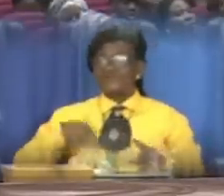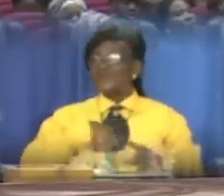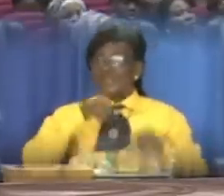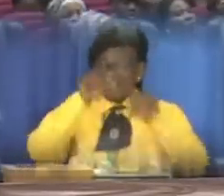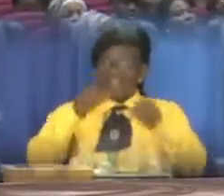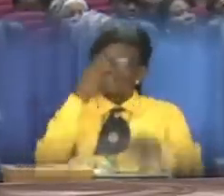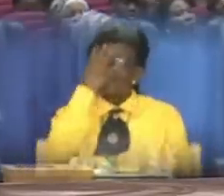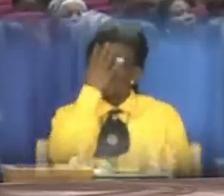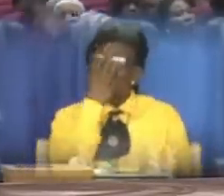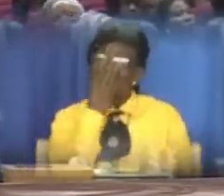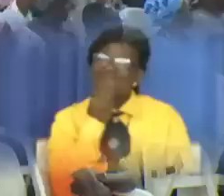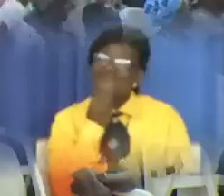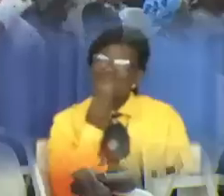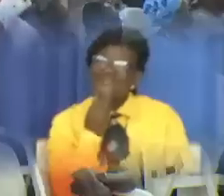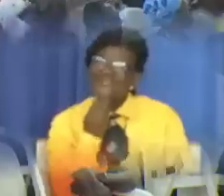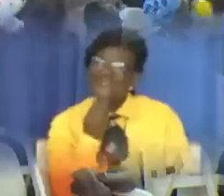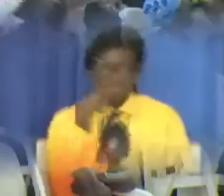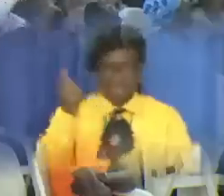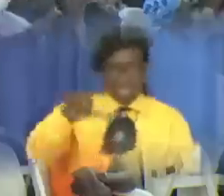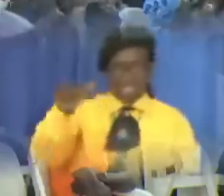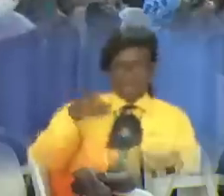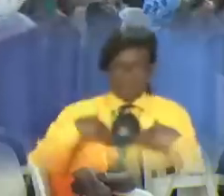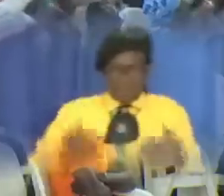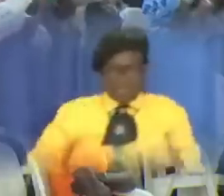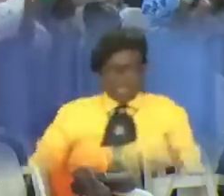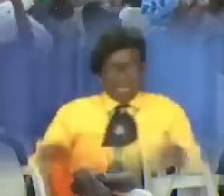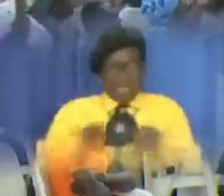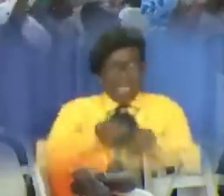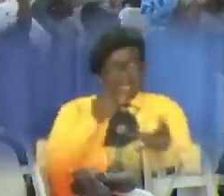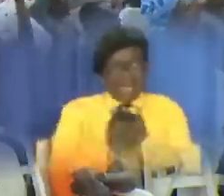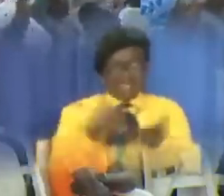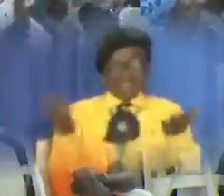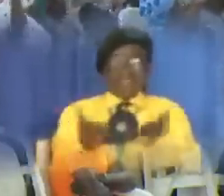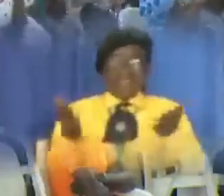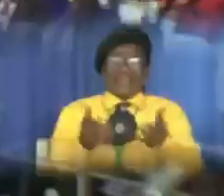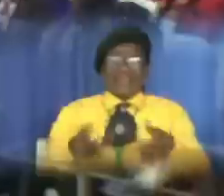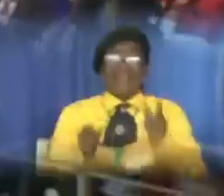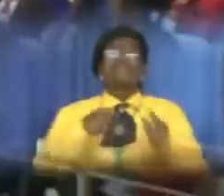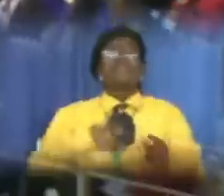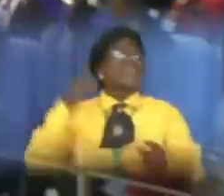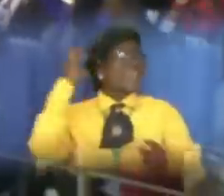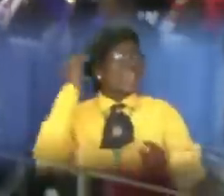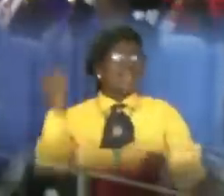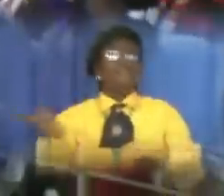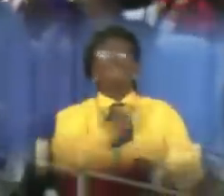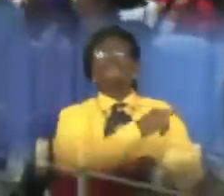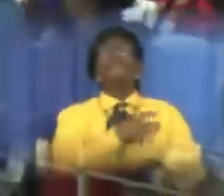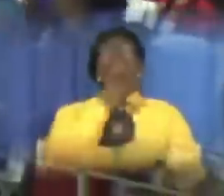Anybody like that here? Let me hear you shout hallelujah.